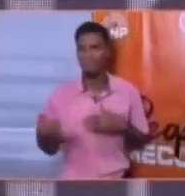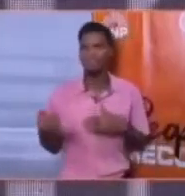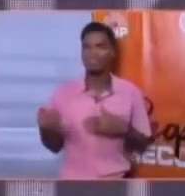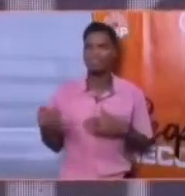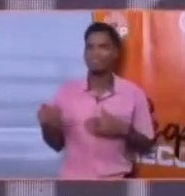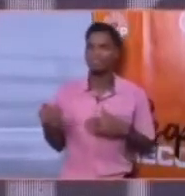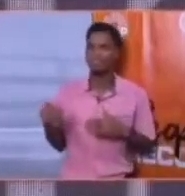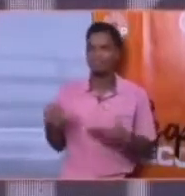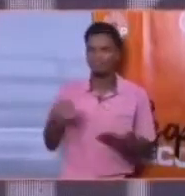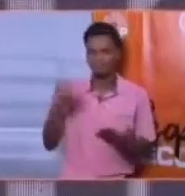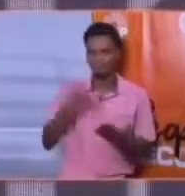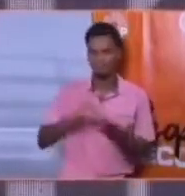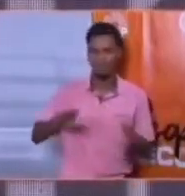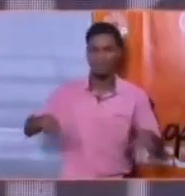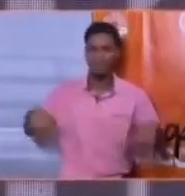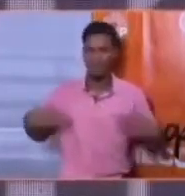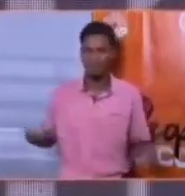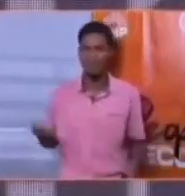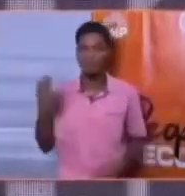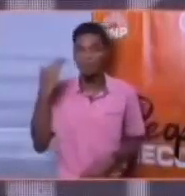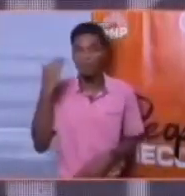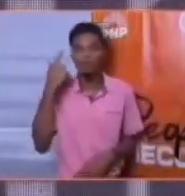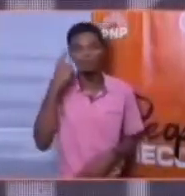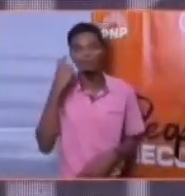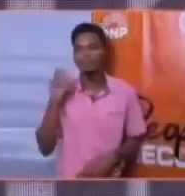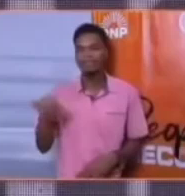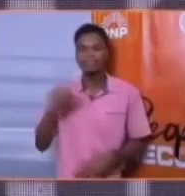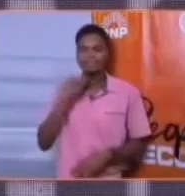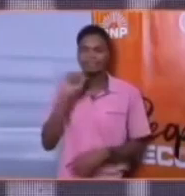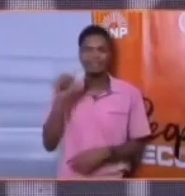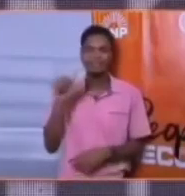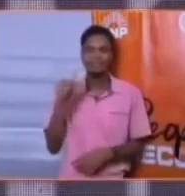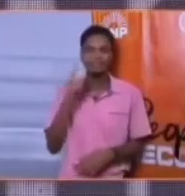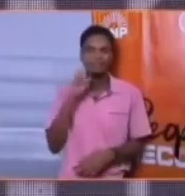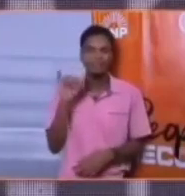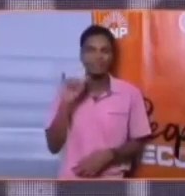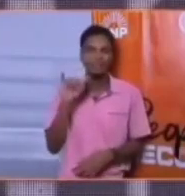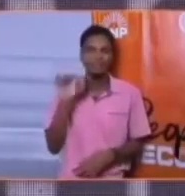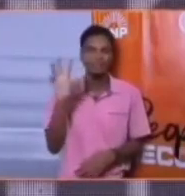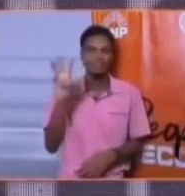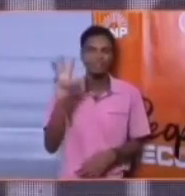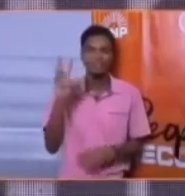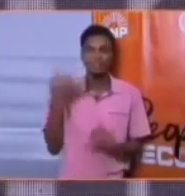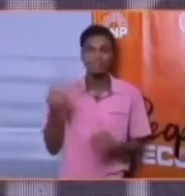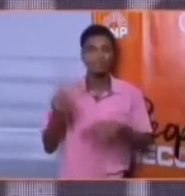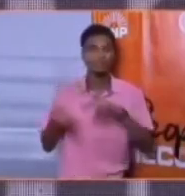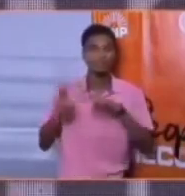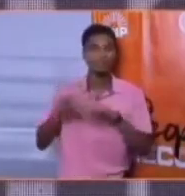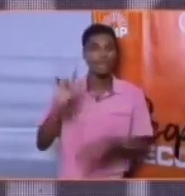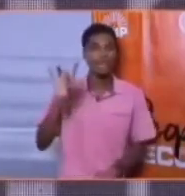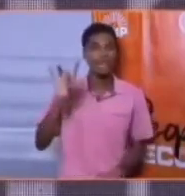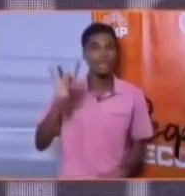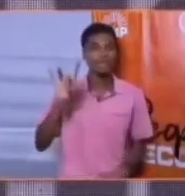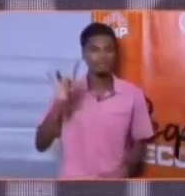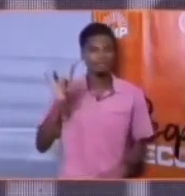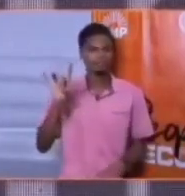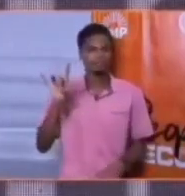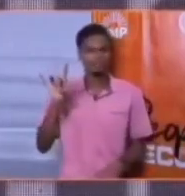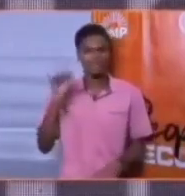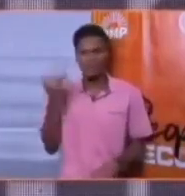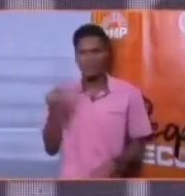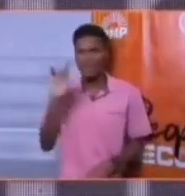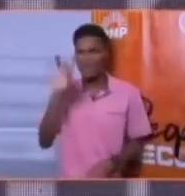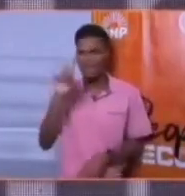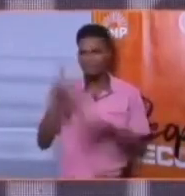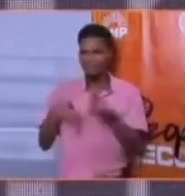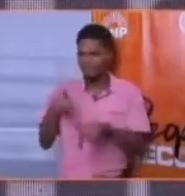that part, because it is no longer six. It has gone to eight. So let me say it again.